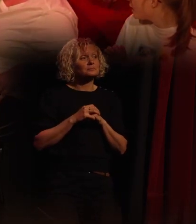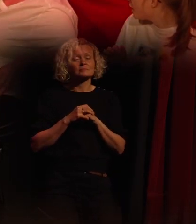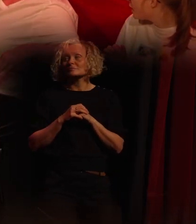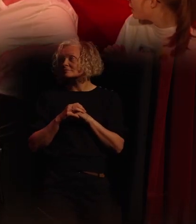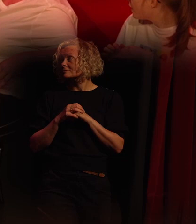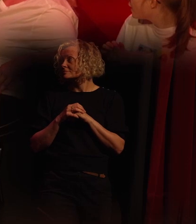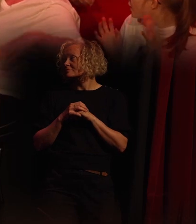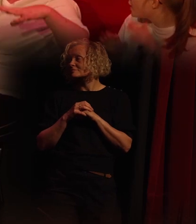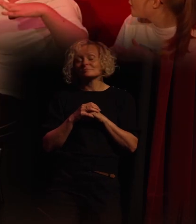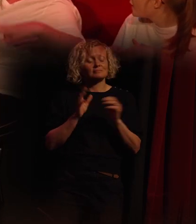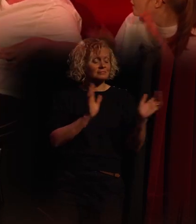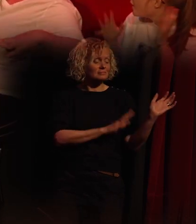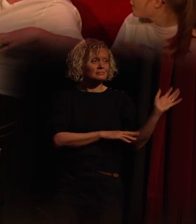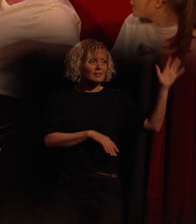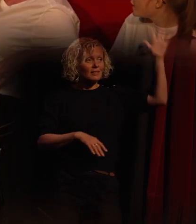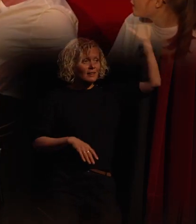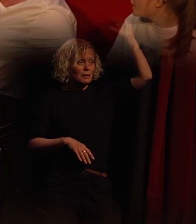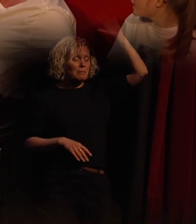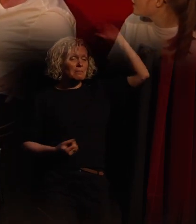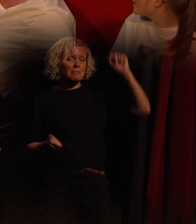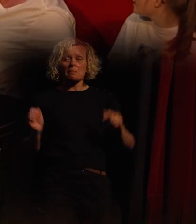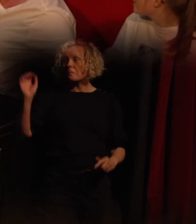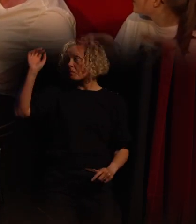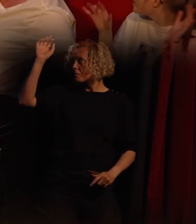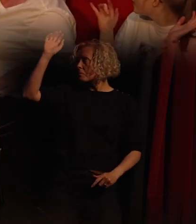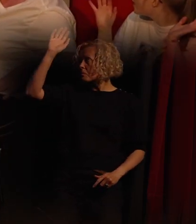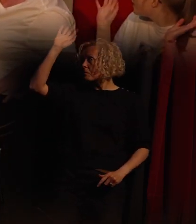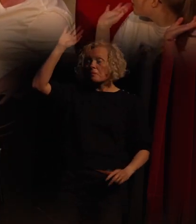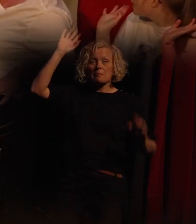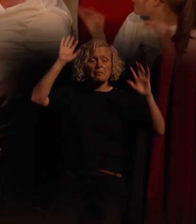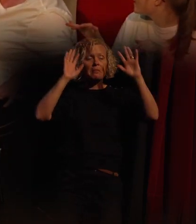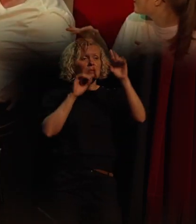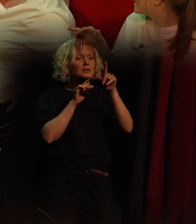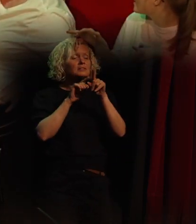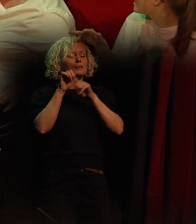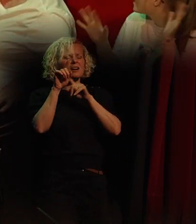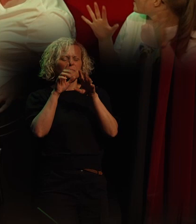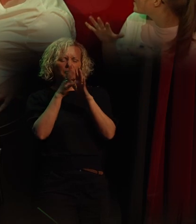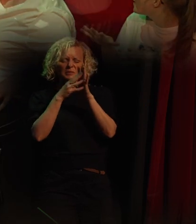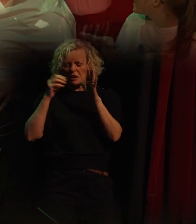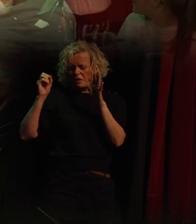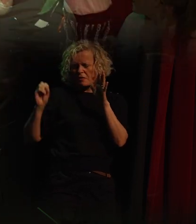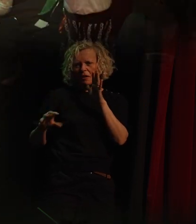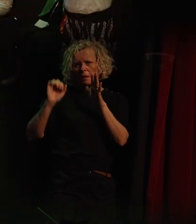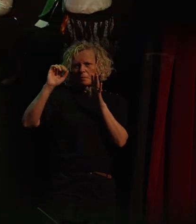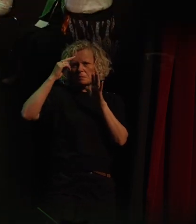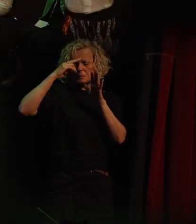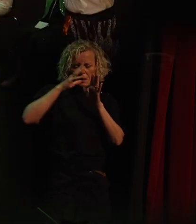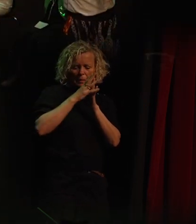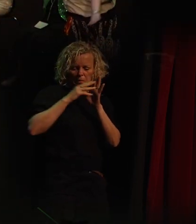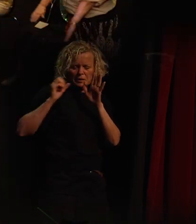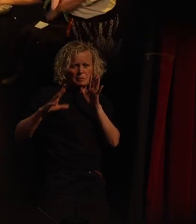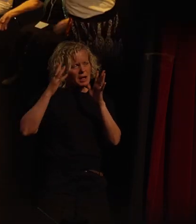up to the ceiling. Right arm up to the ceiling. Push up. Fetch it up. Tear it up. Tear it up.